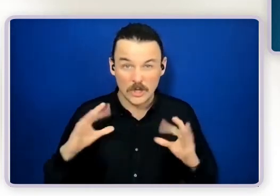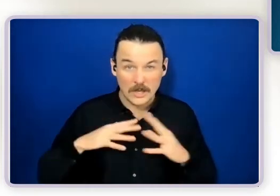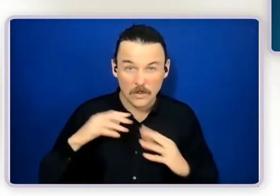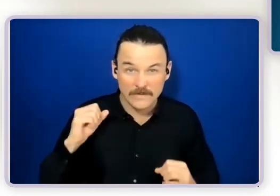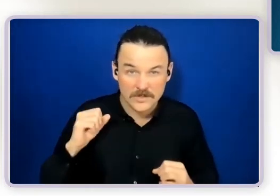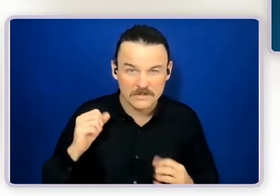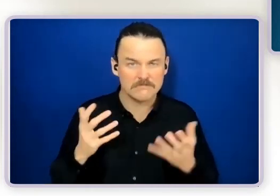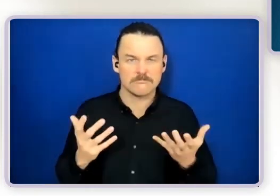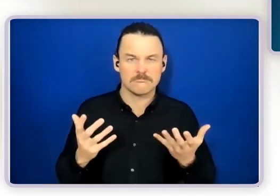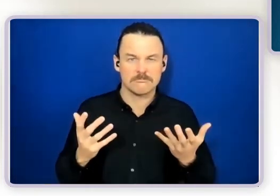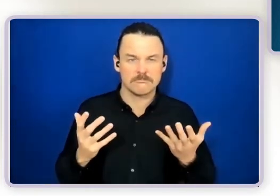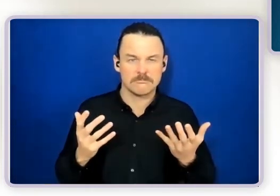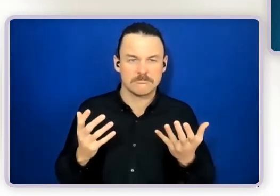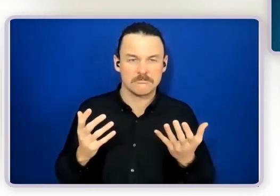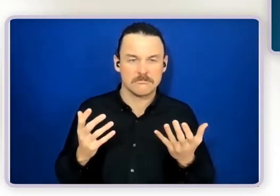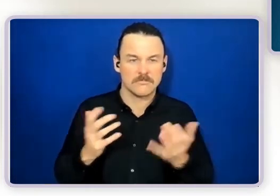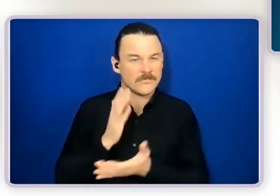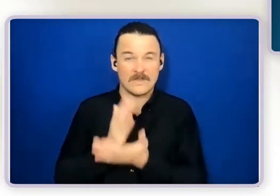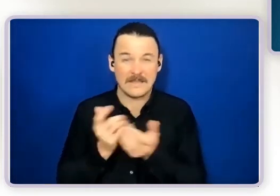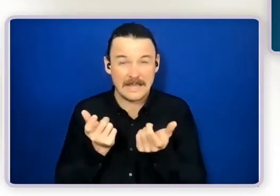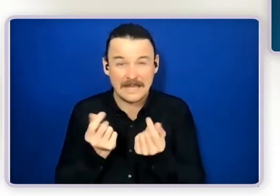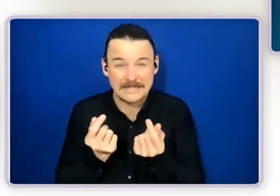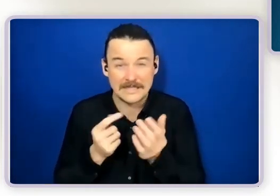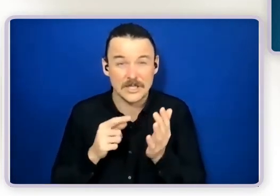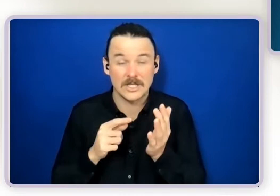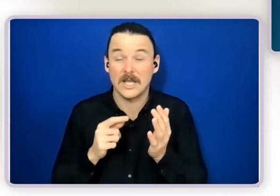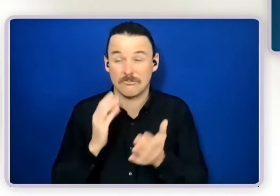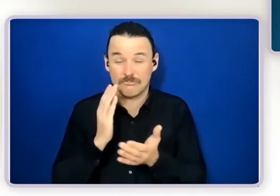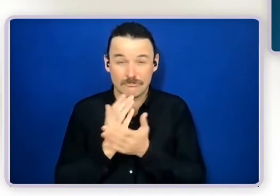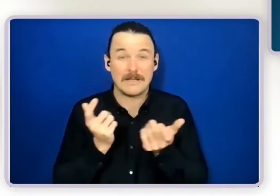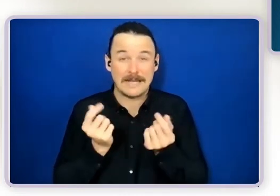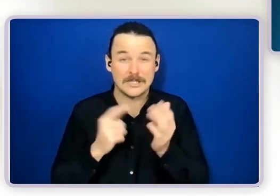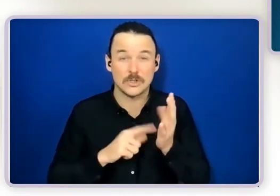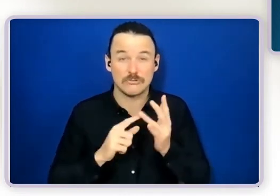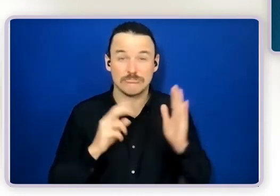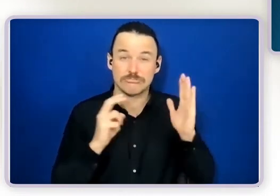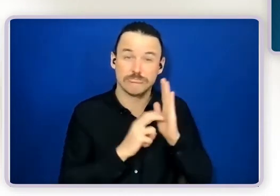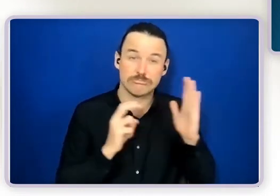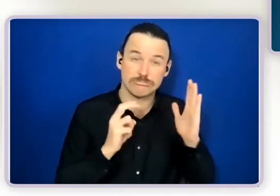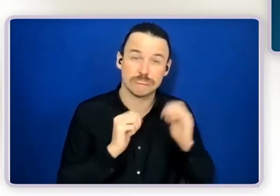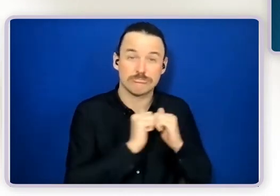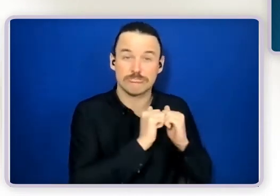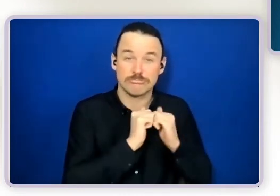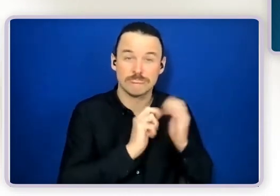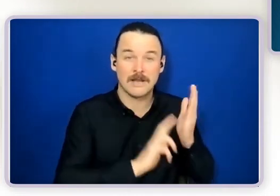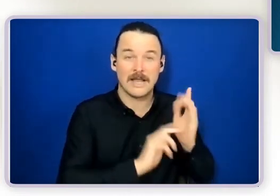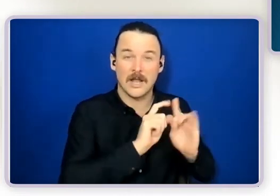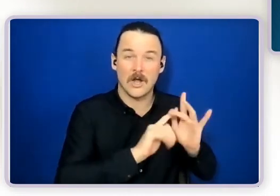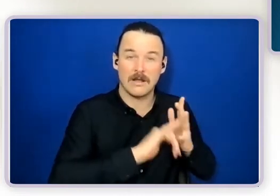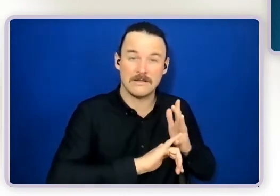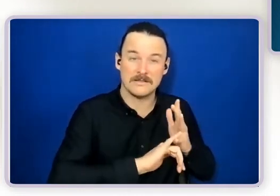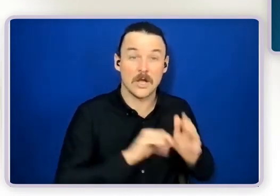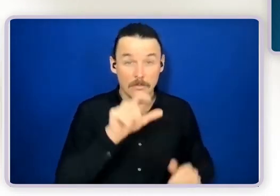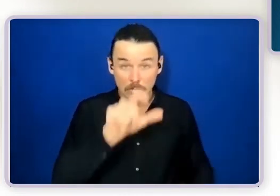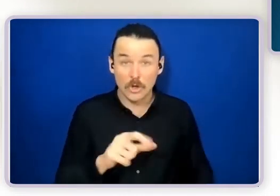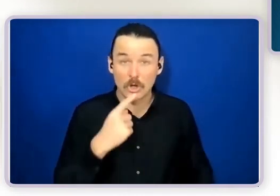it's not difficult to become registered with the NDIS, and somebody recently alerted me to the fact that they're changing the current